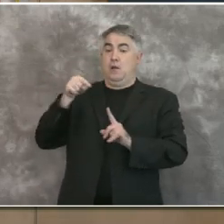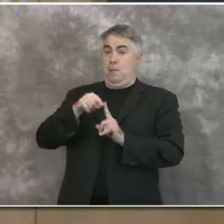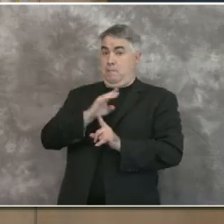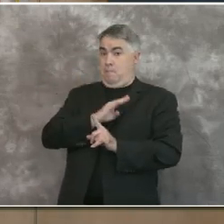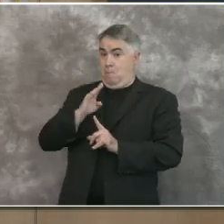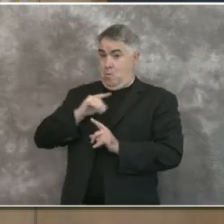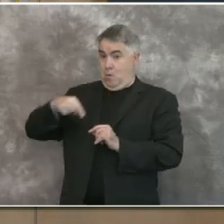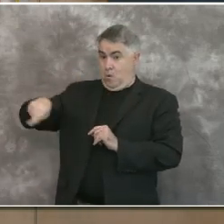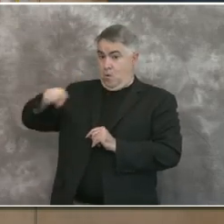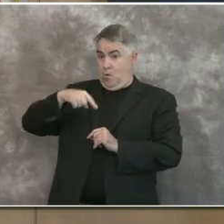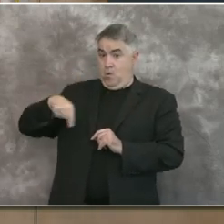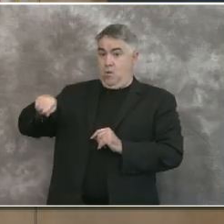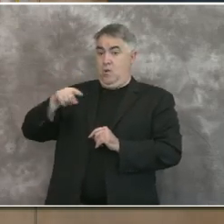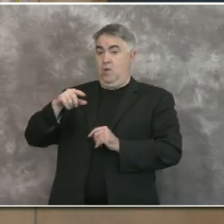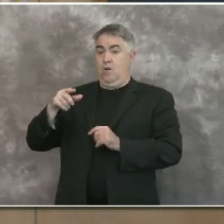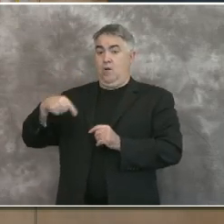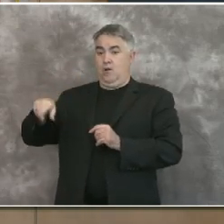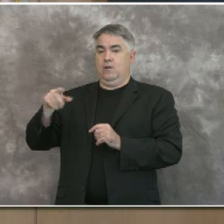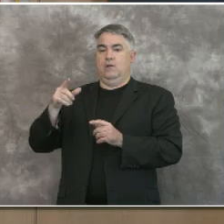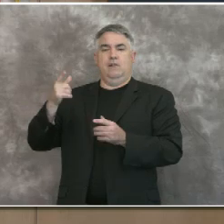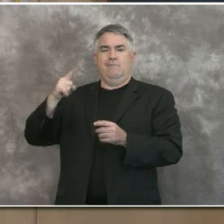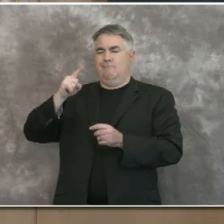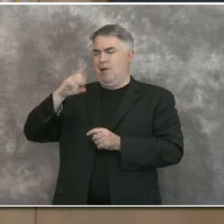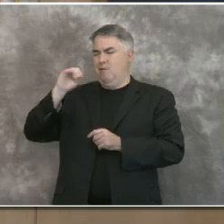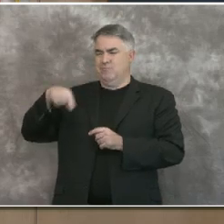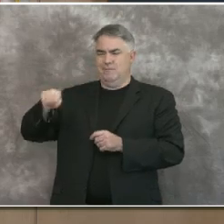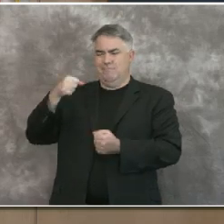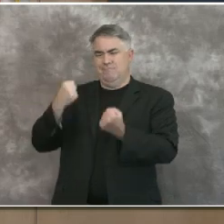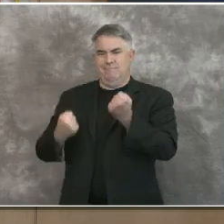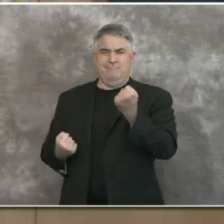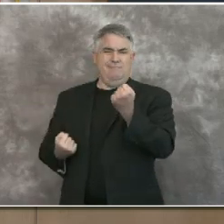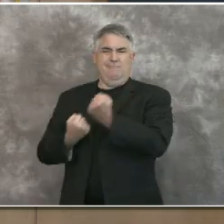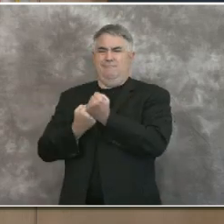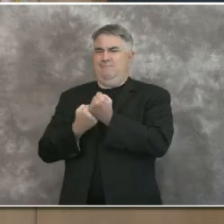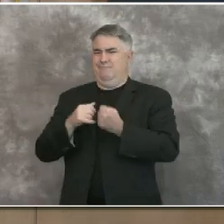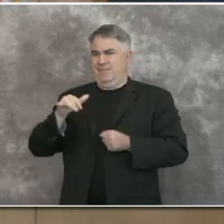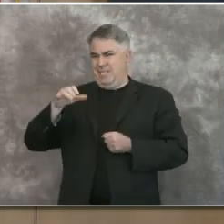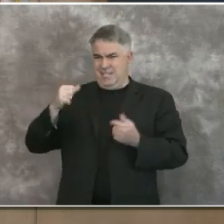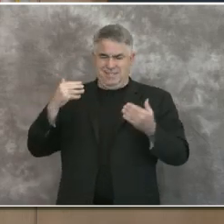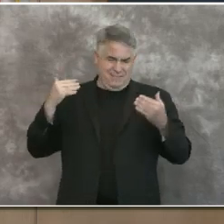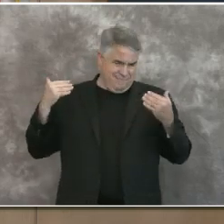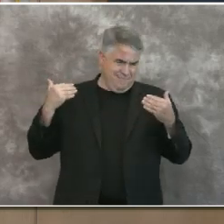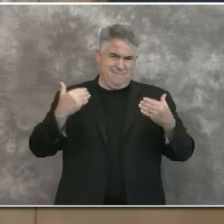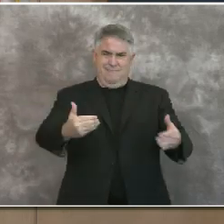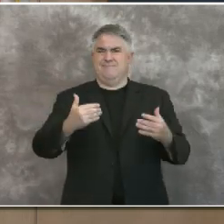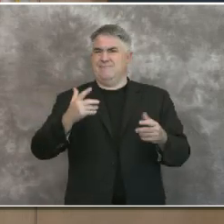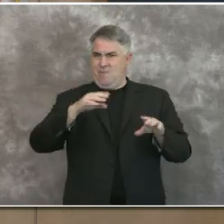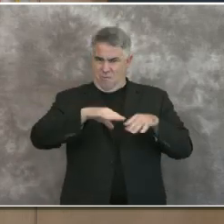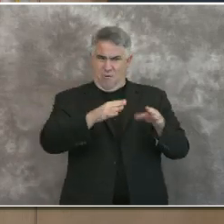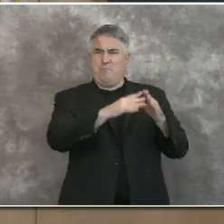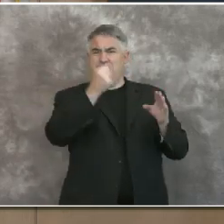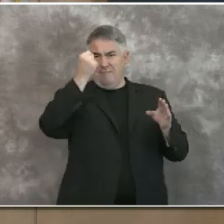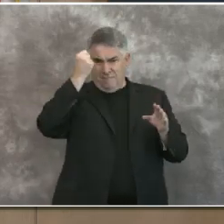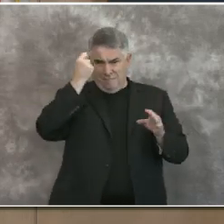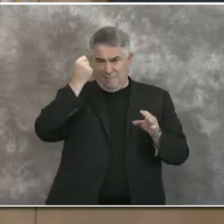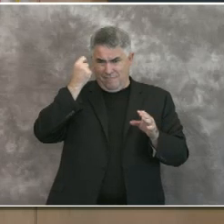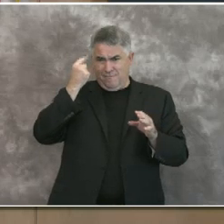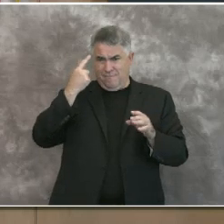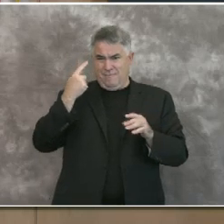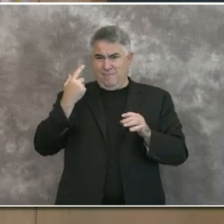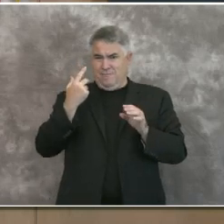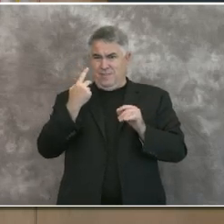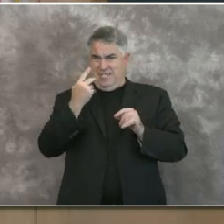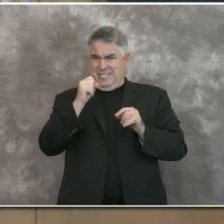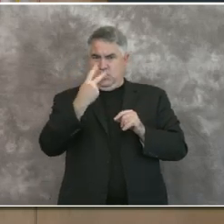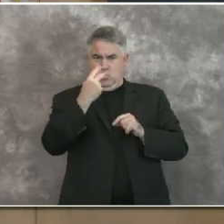to attest that we meet the criteria to move all the way through stage 2. We've sent that plan to the state. We expect that they will approve it. We hope to